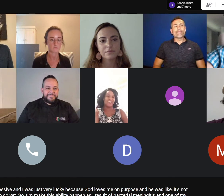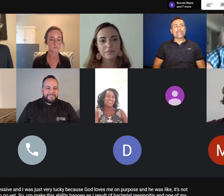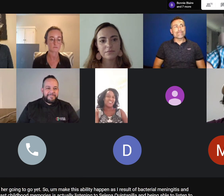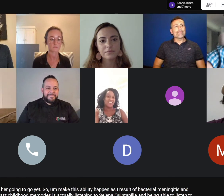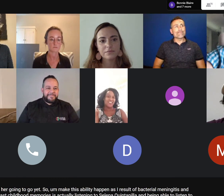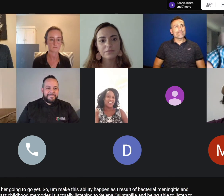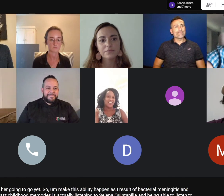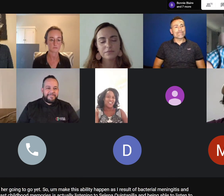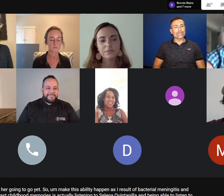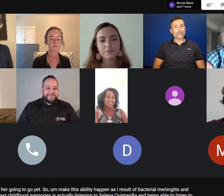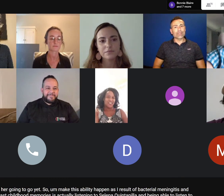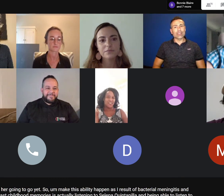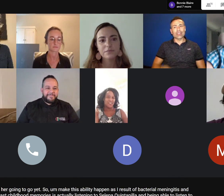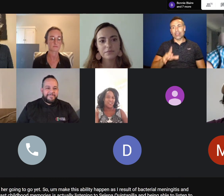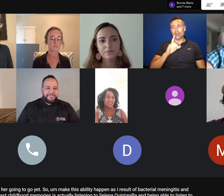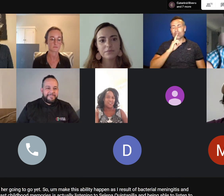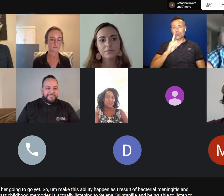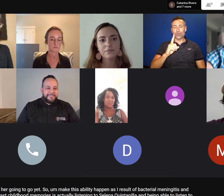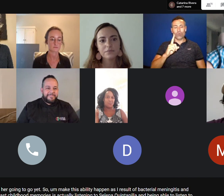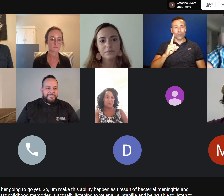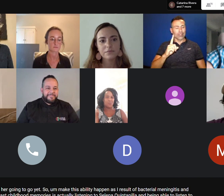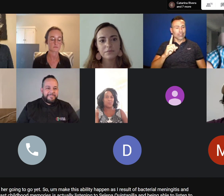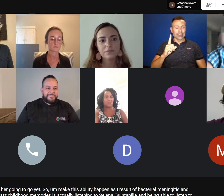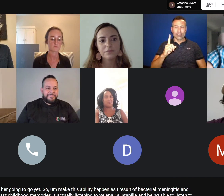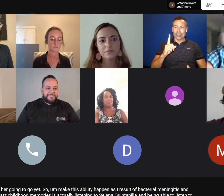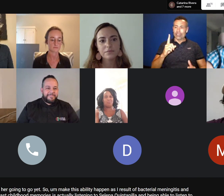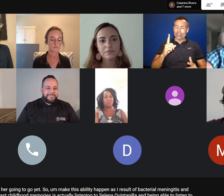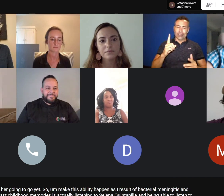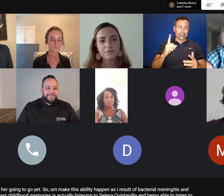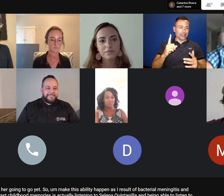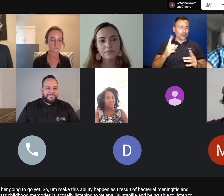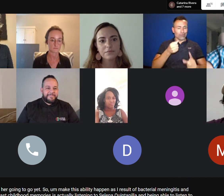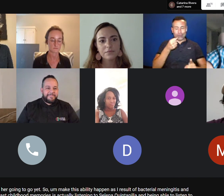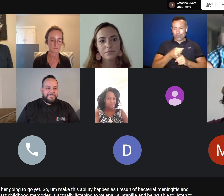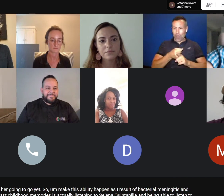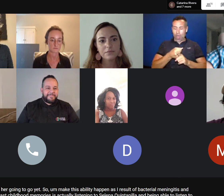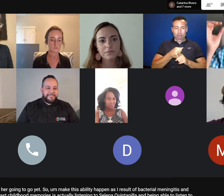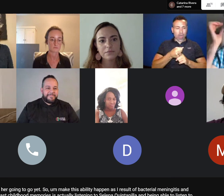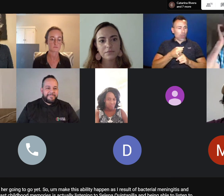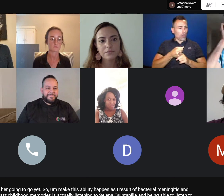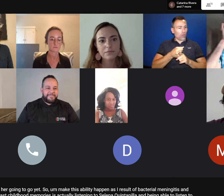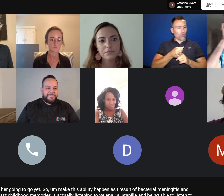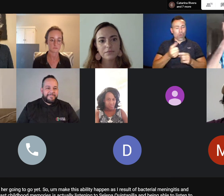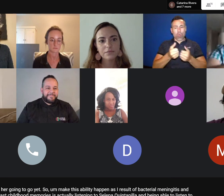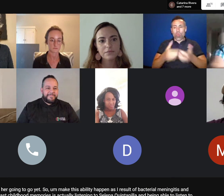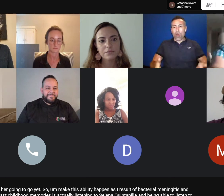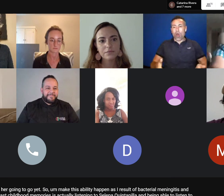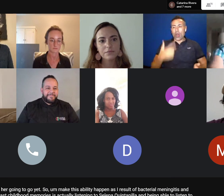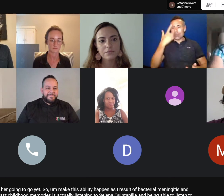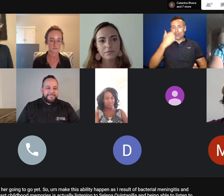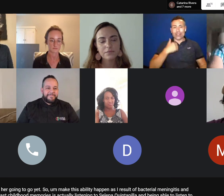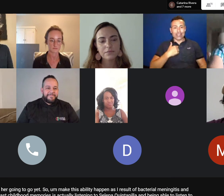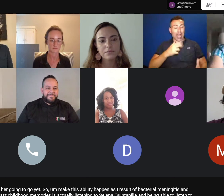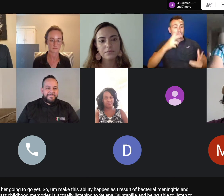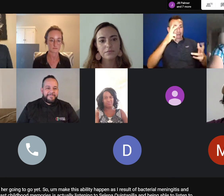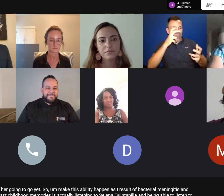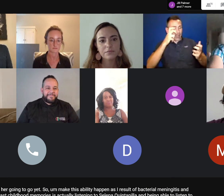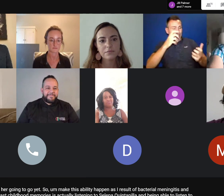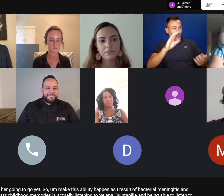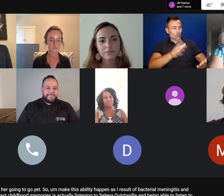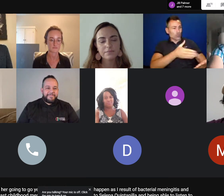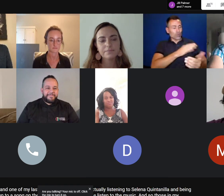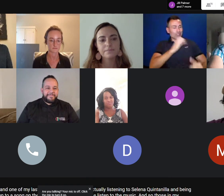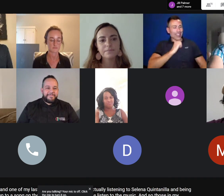it was tied to a significant sense of loss because you have a 7-year-old and they're listening to Selena Quintanilla and then suddenly they